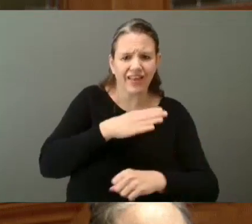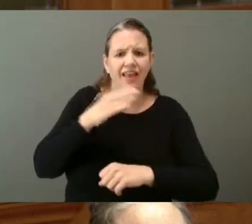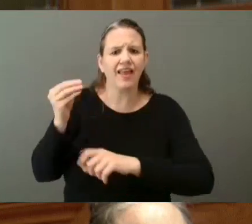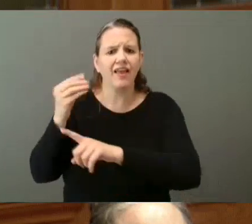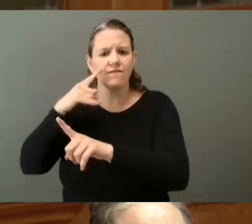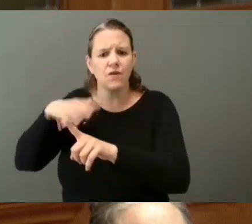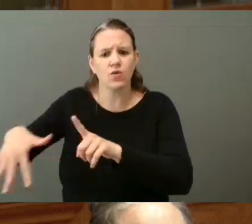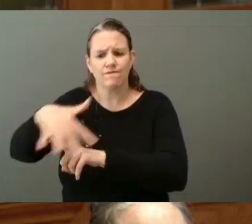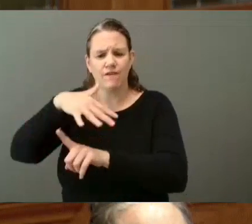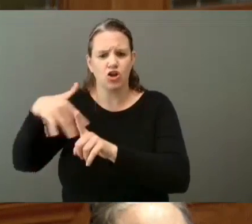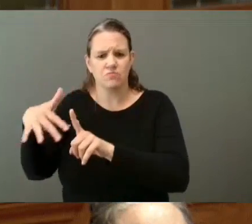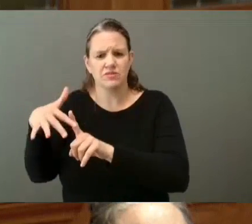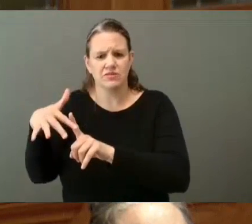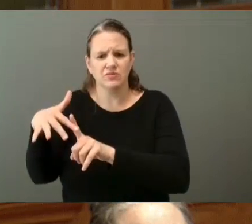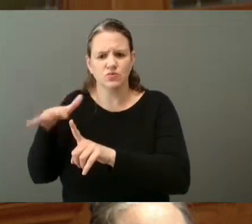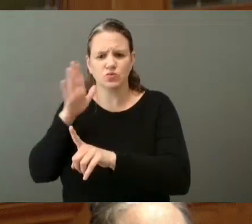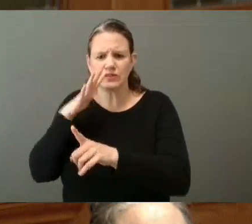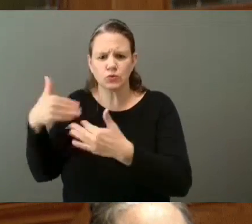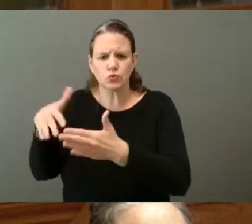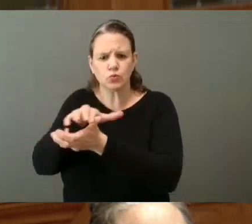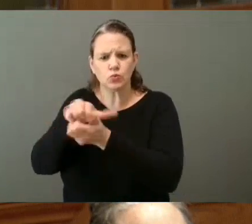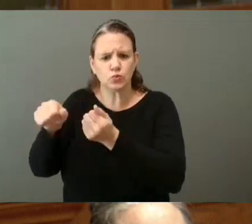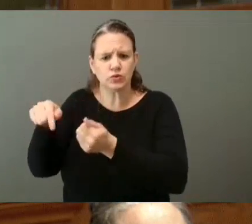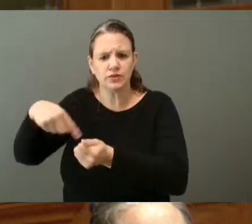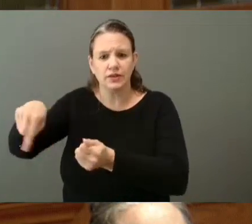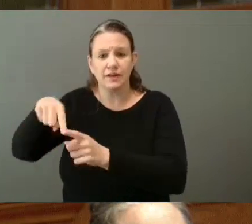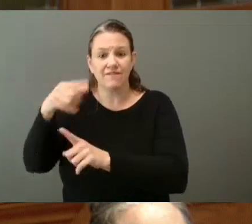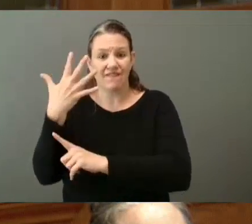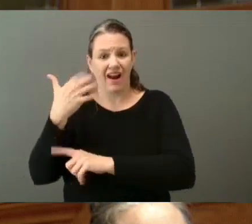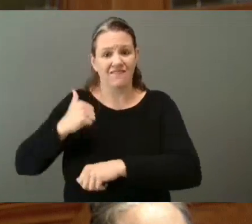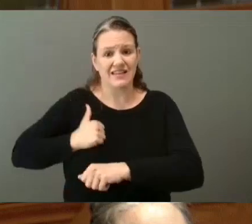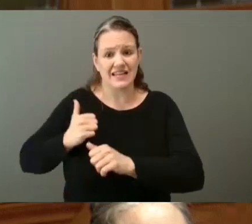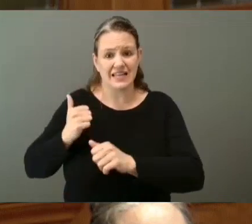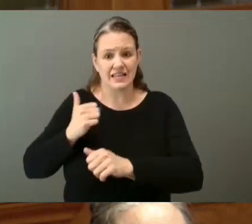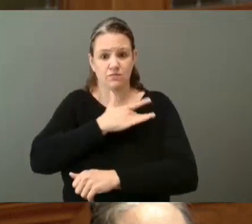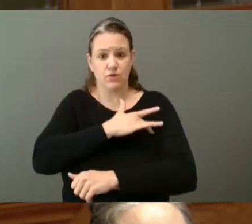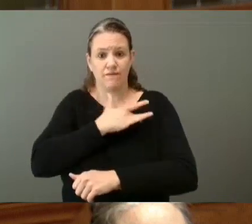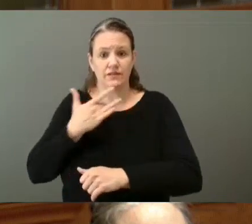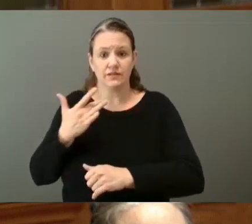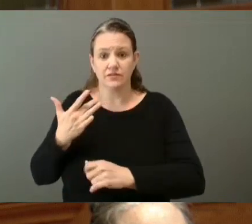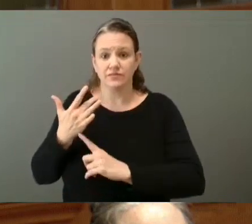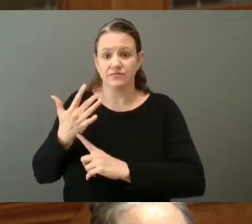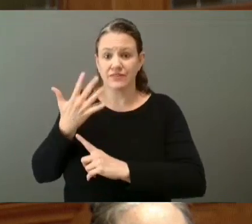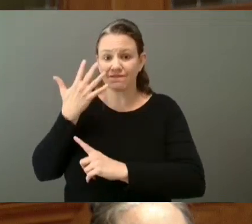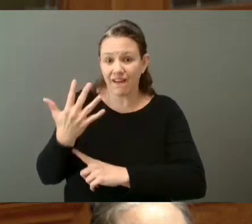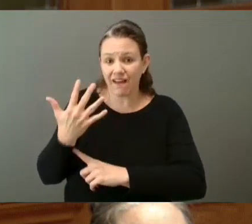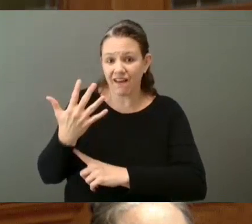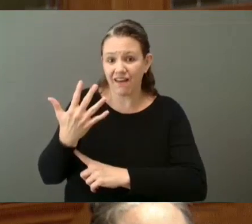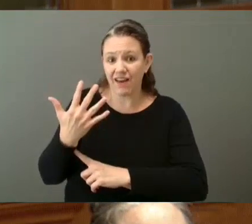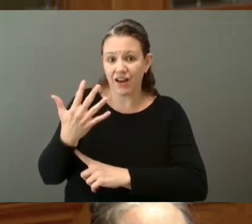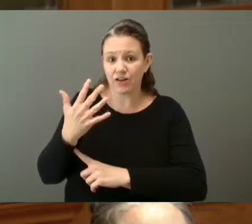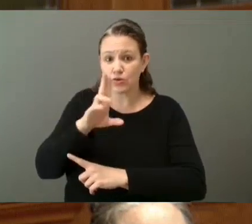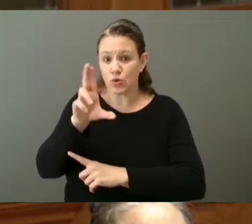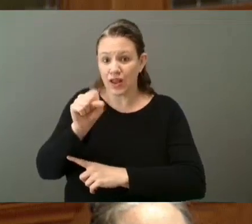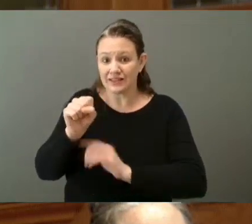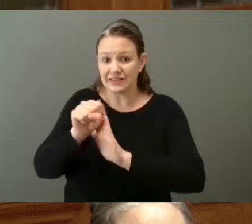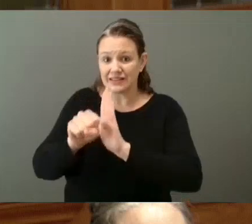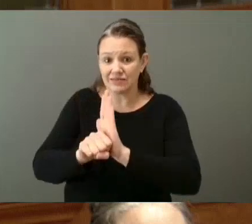several countries have either banned or paused fracking. California is expected to ban fracking this